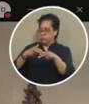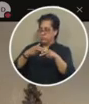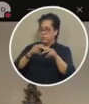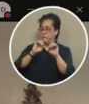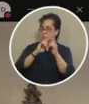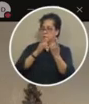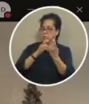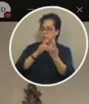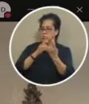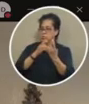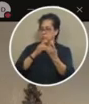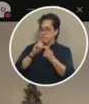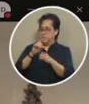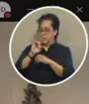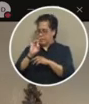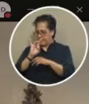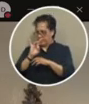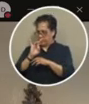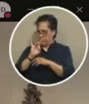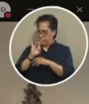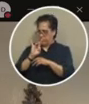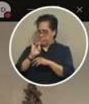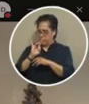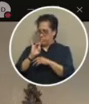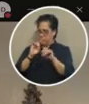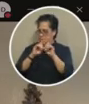ma'am. Are you present?